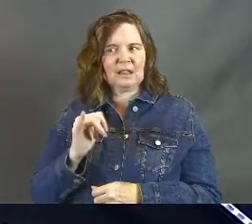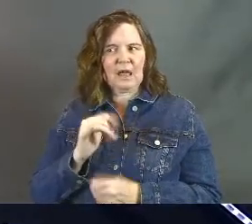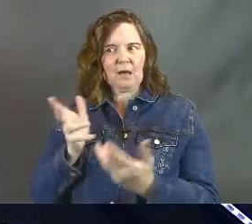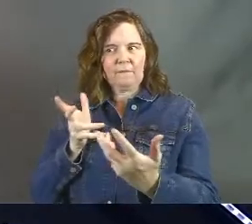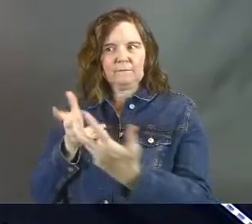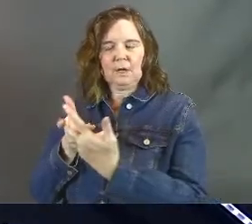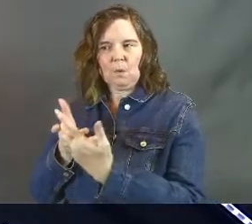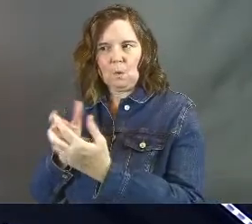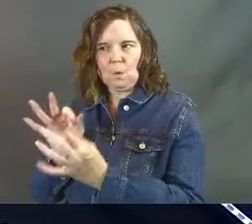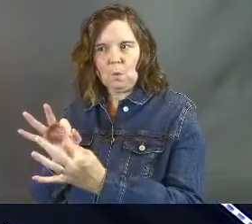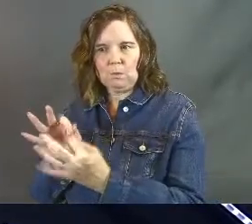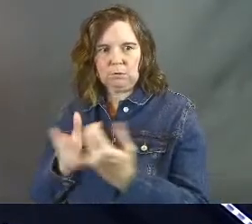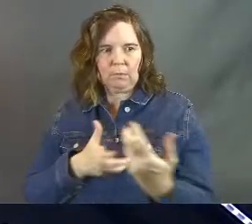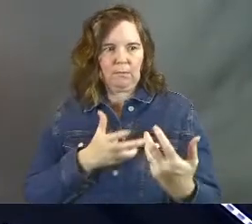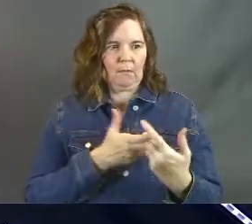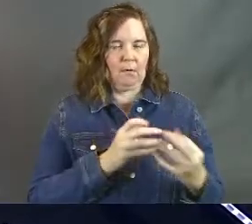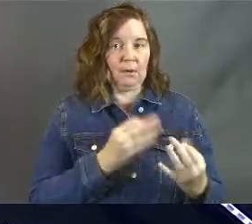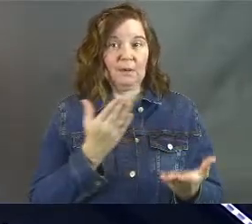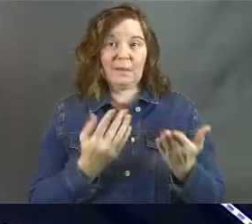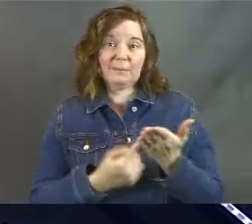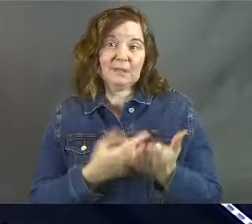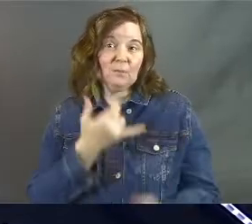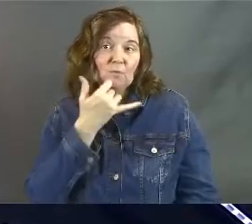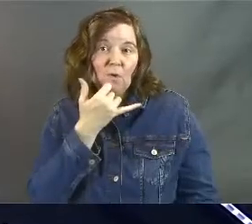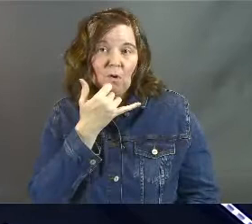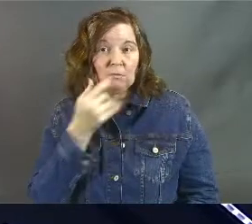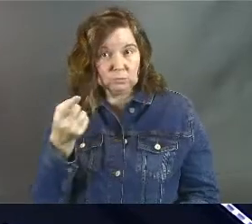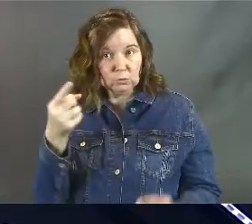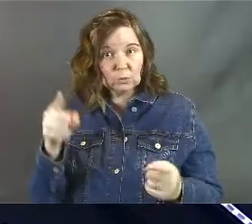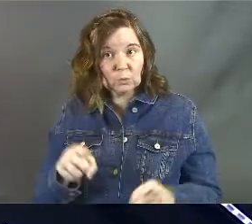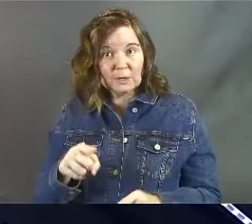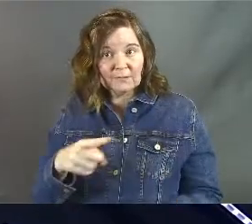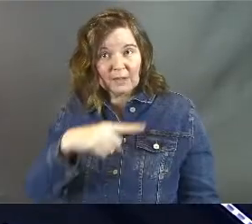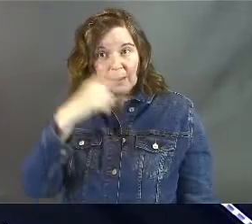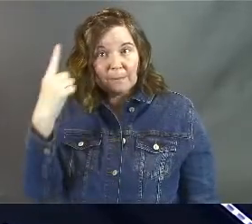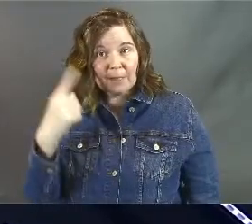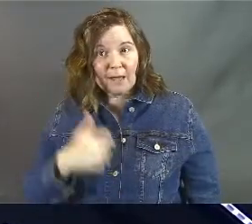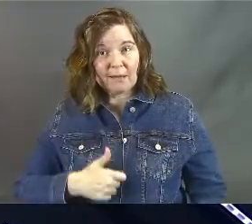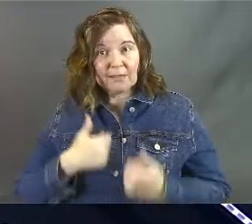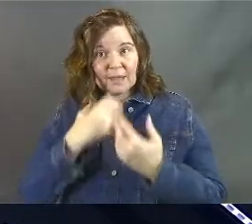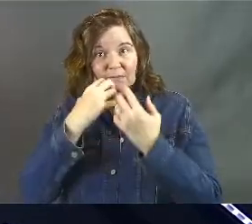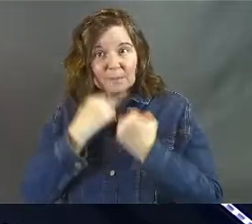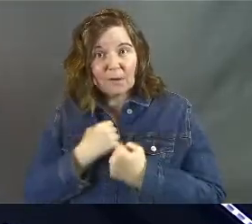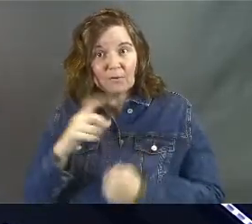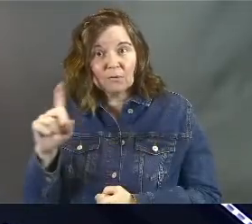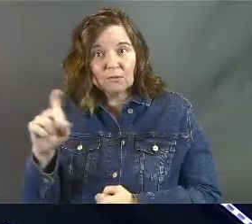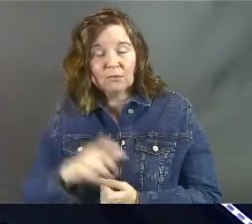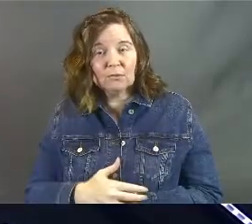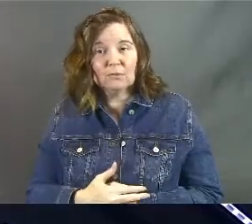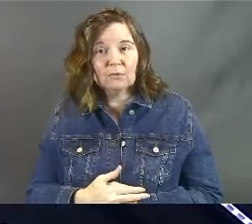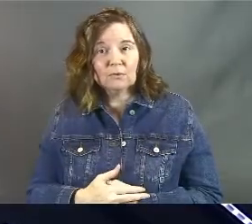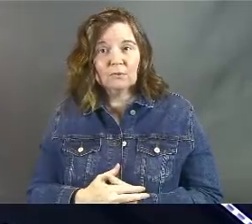like we fit, maybe something's wrong. Do you agree that Black Lives Matter?